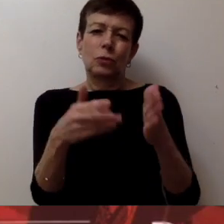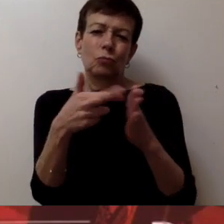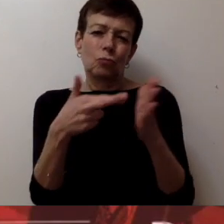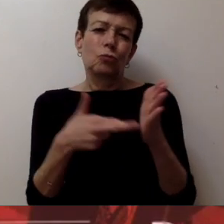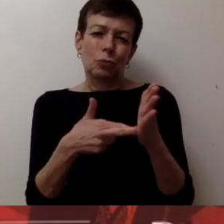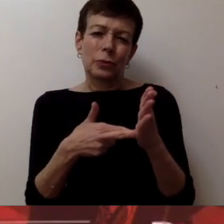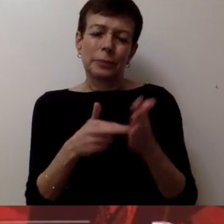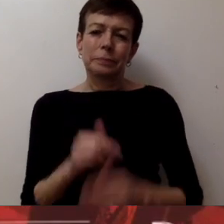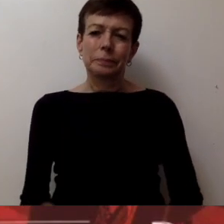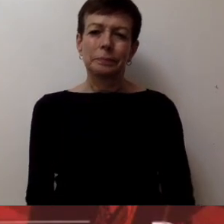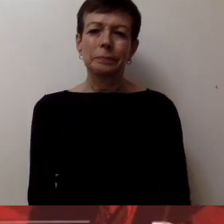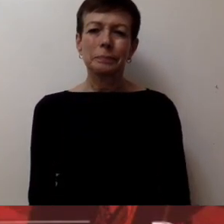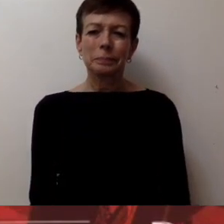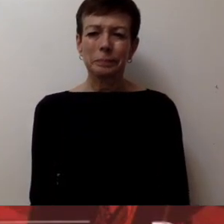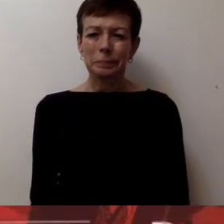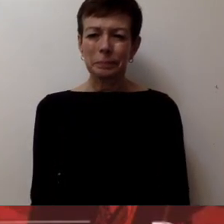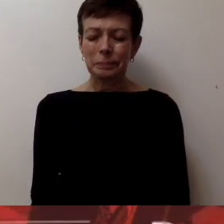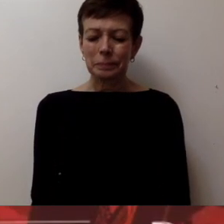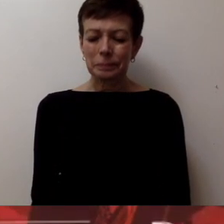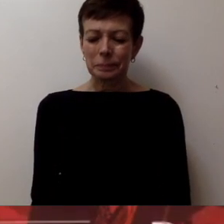bylaw.